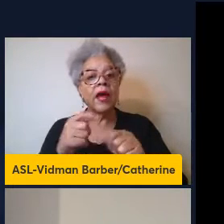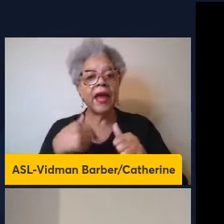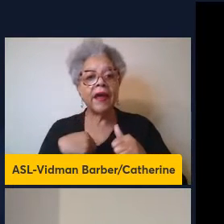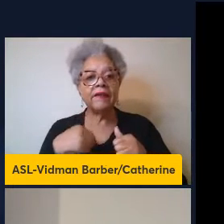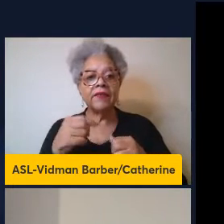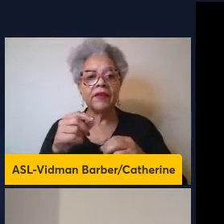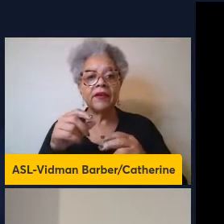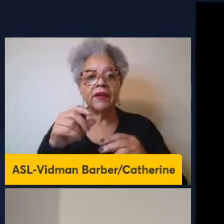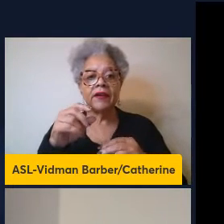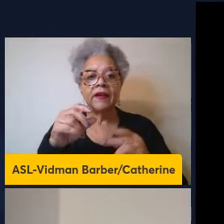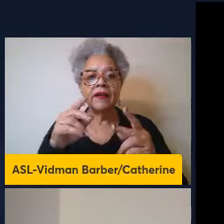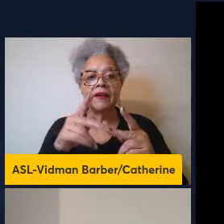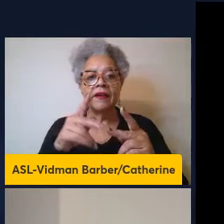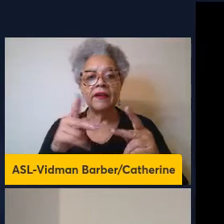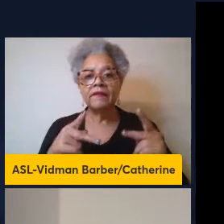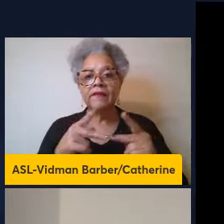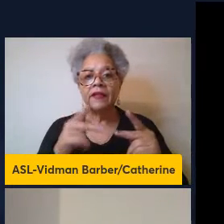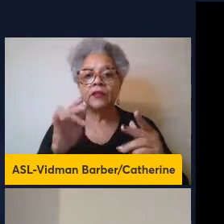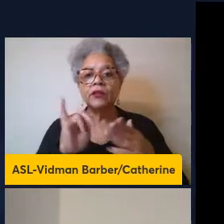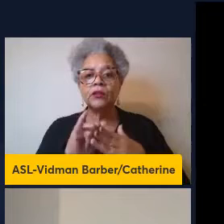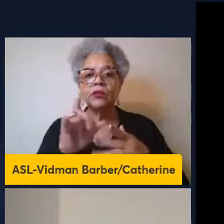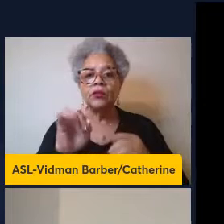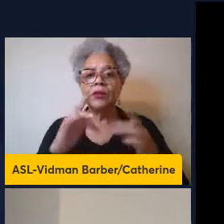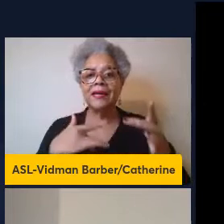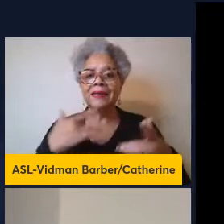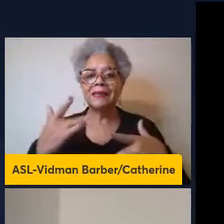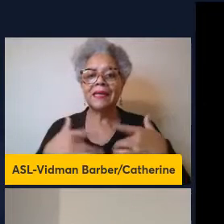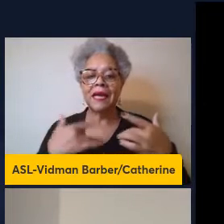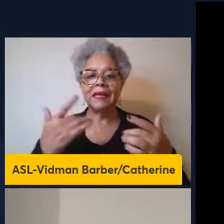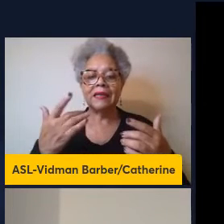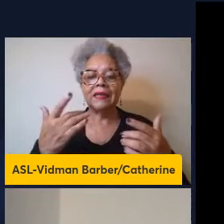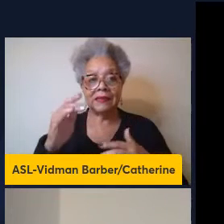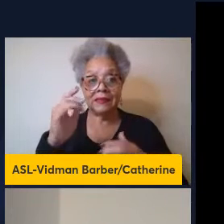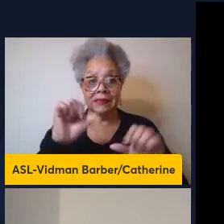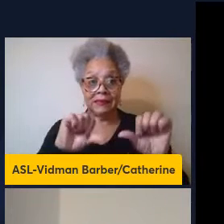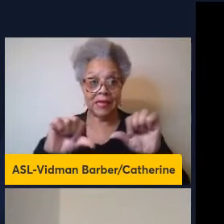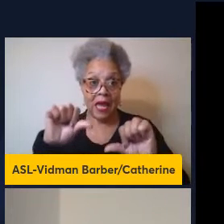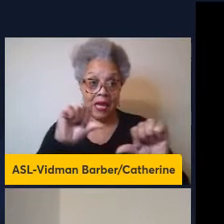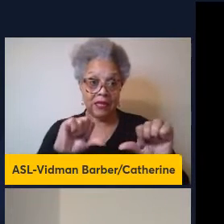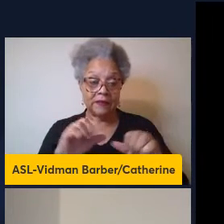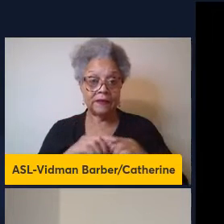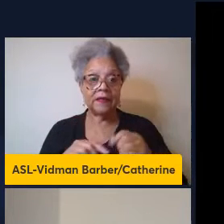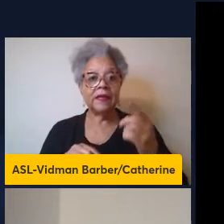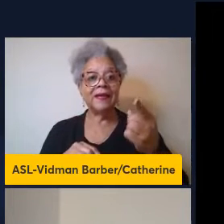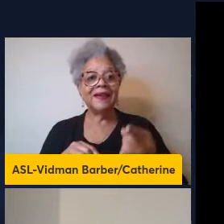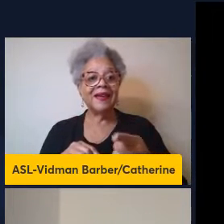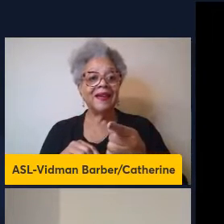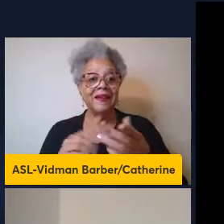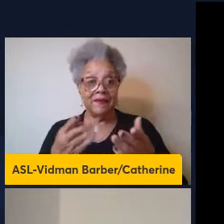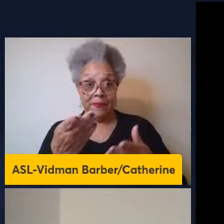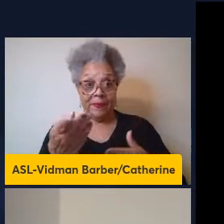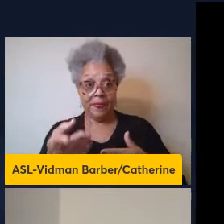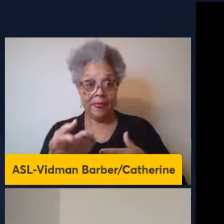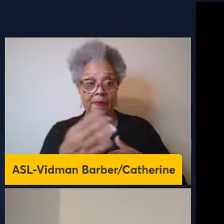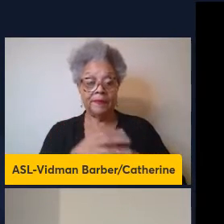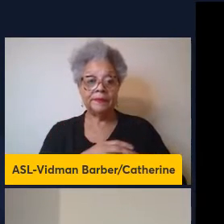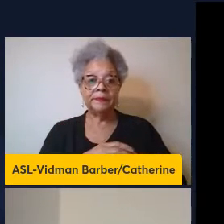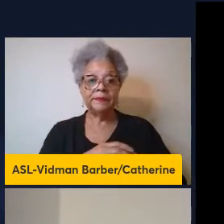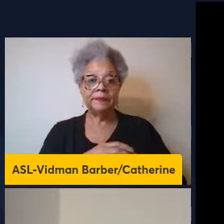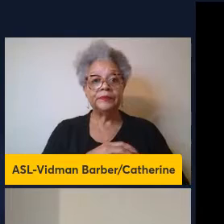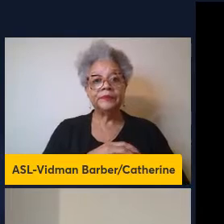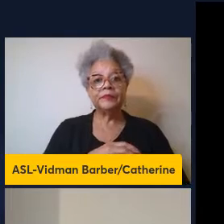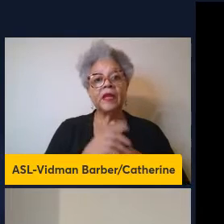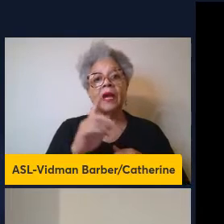be able to do excellent and exciting science. This is just to highlight a little bit of what the South African TB